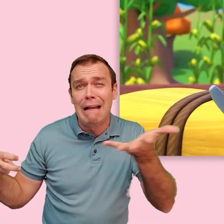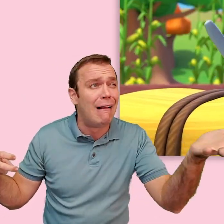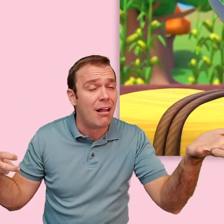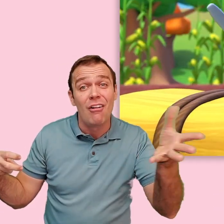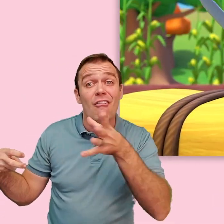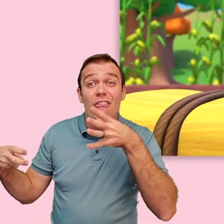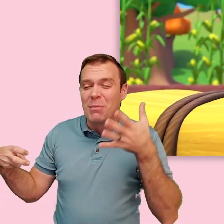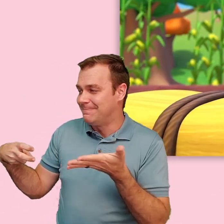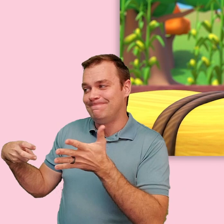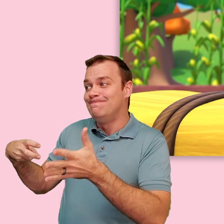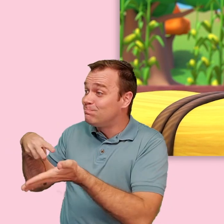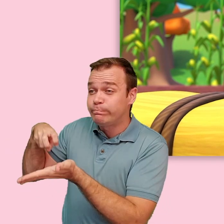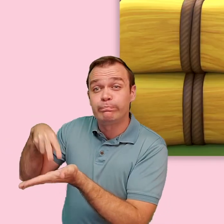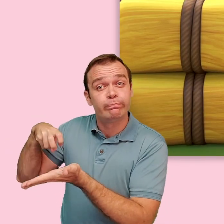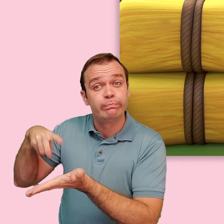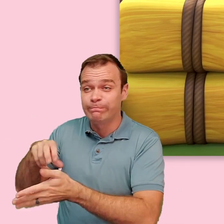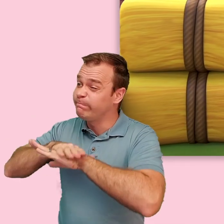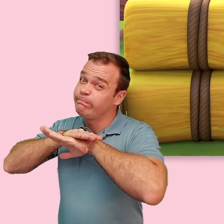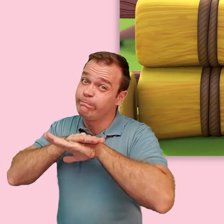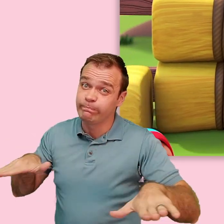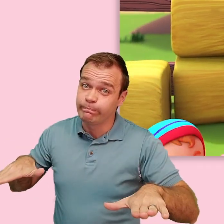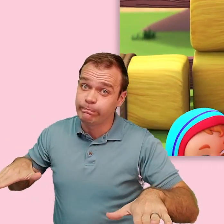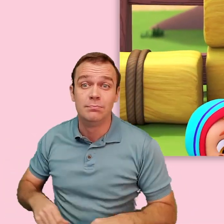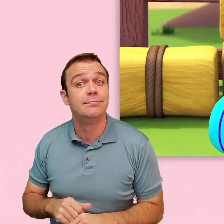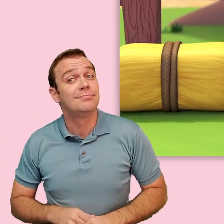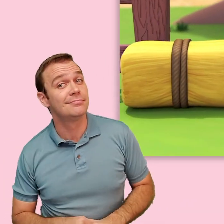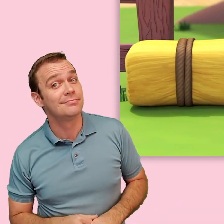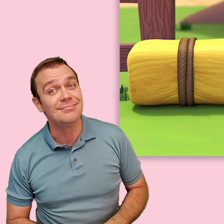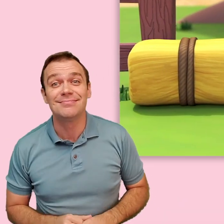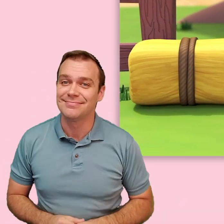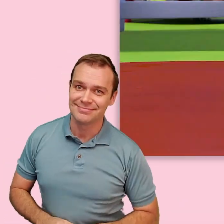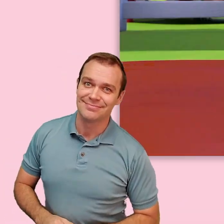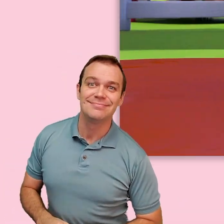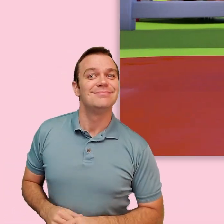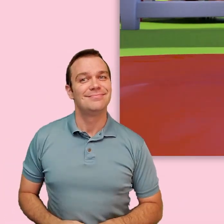farmer said, No more piggies jumping in the mud.